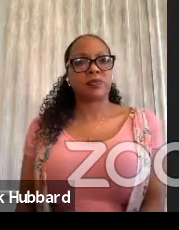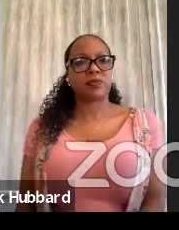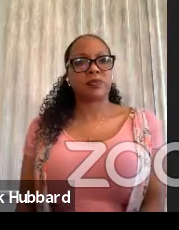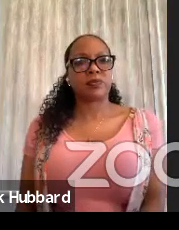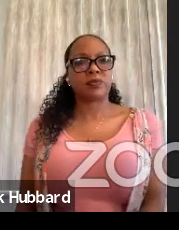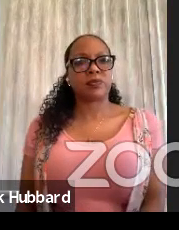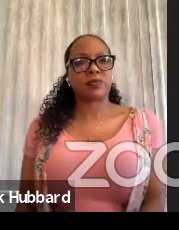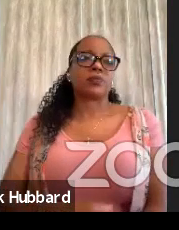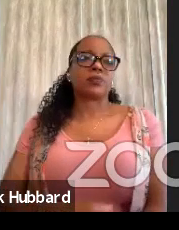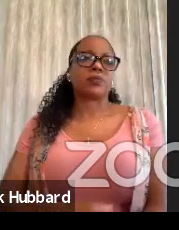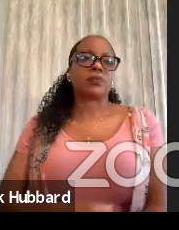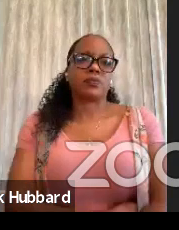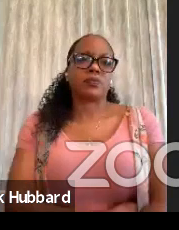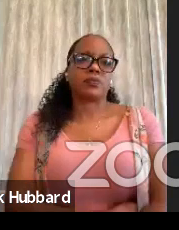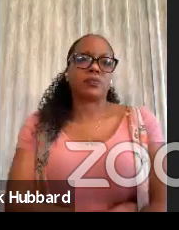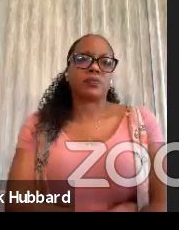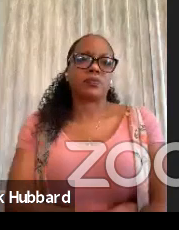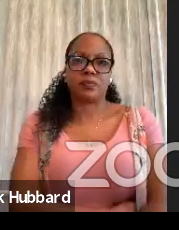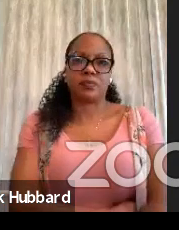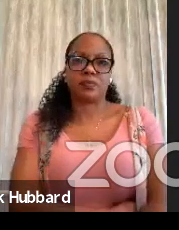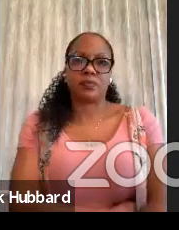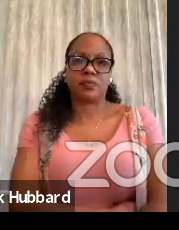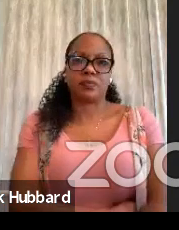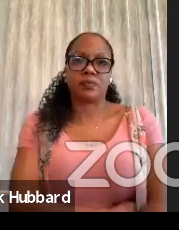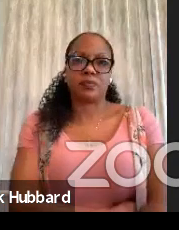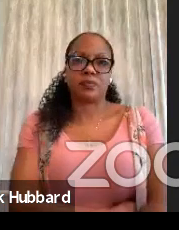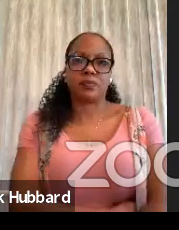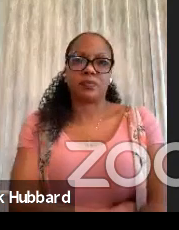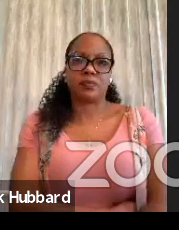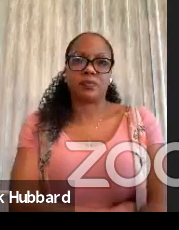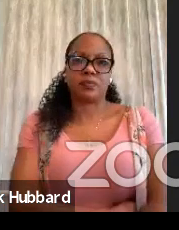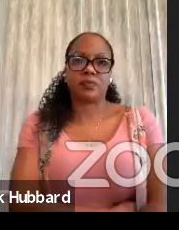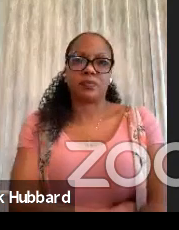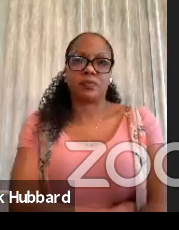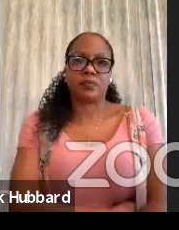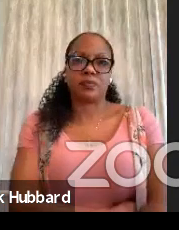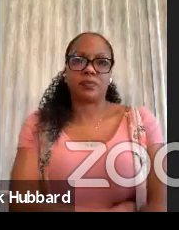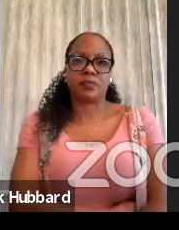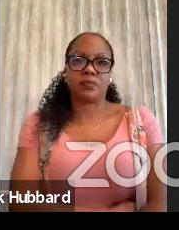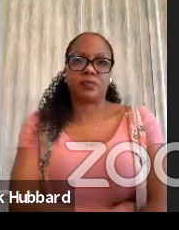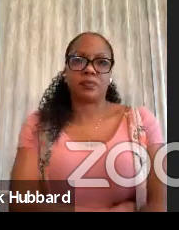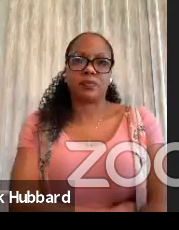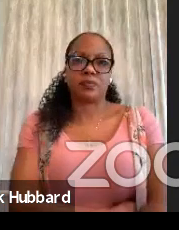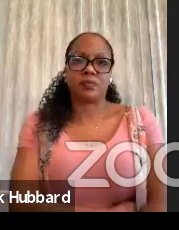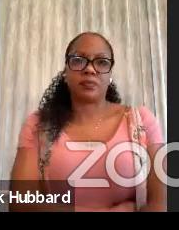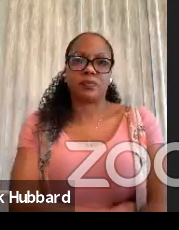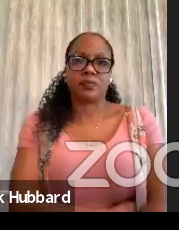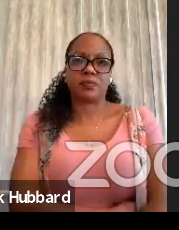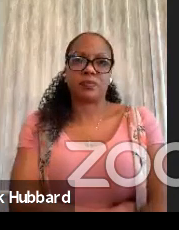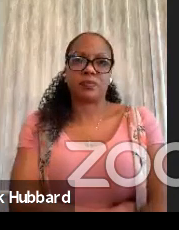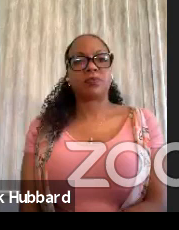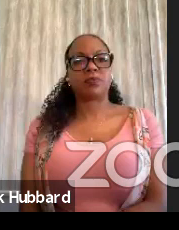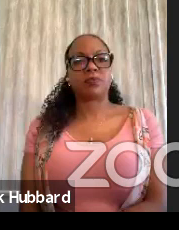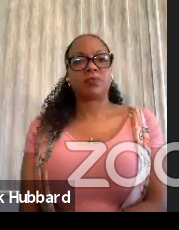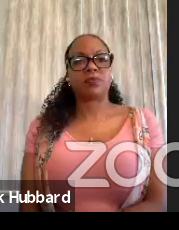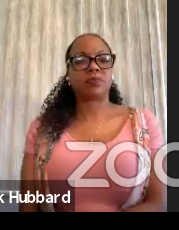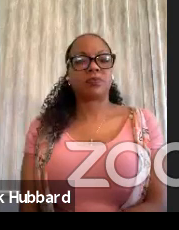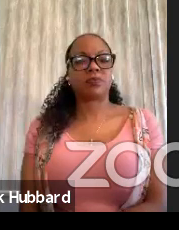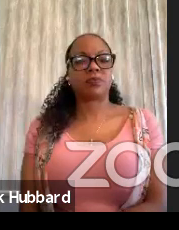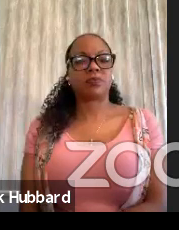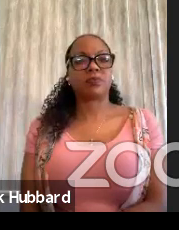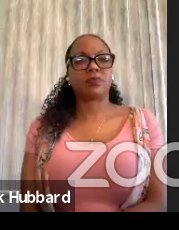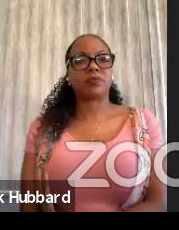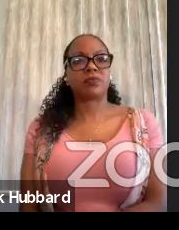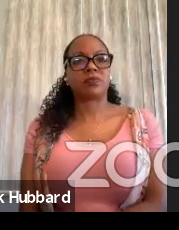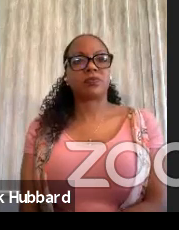funding that the state had already allocated to us. Again, if you've received the PPP funds, that money has been expunged